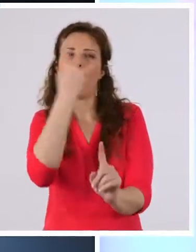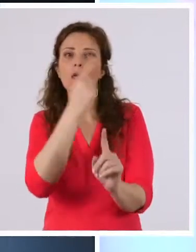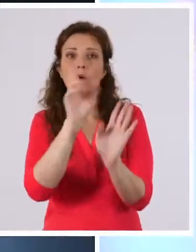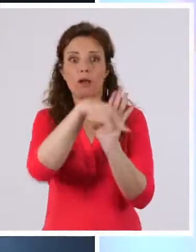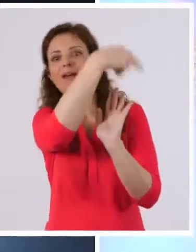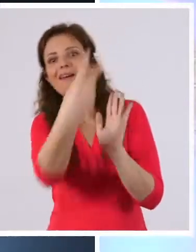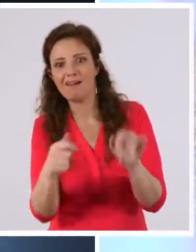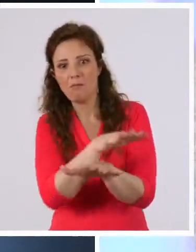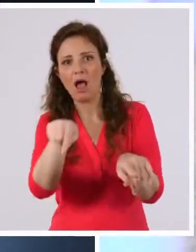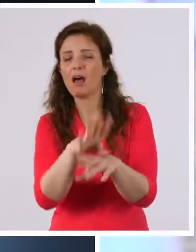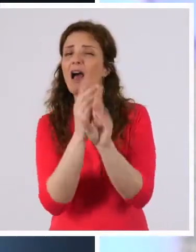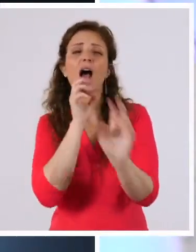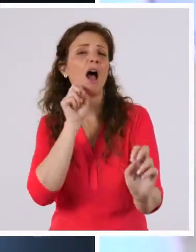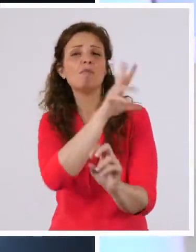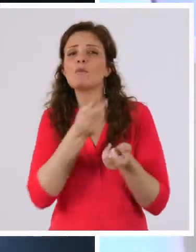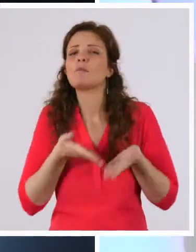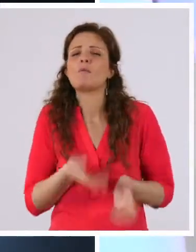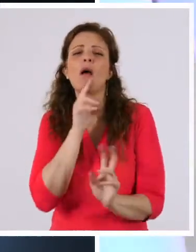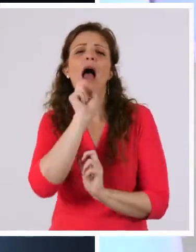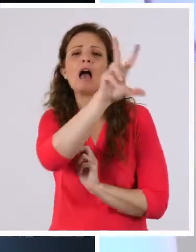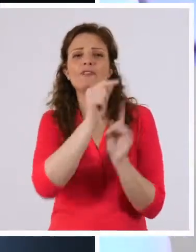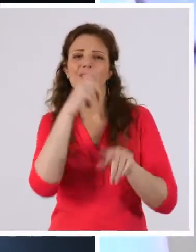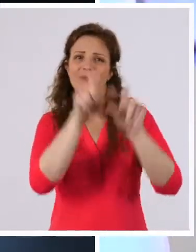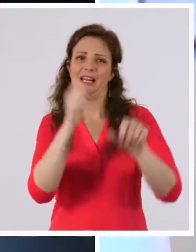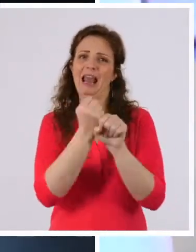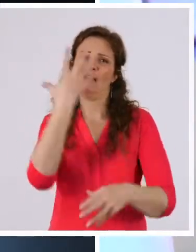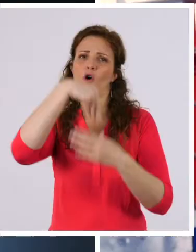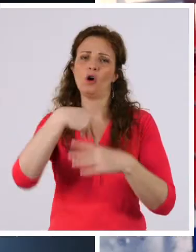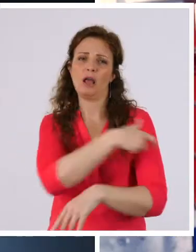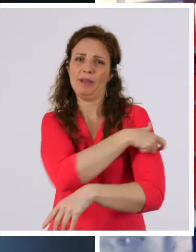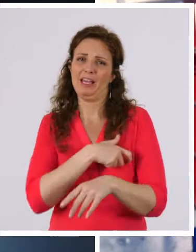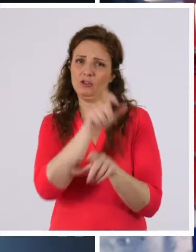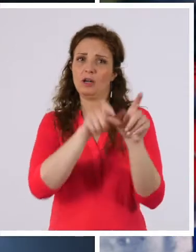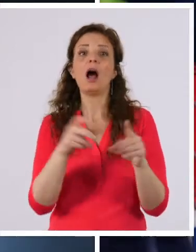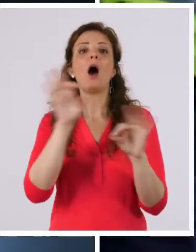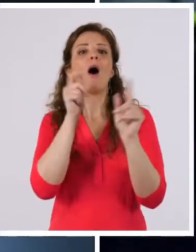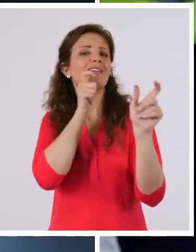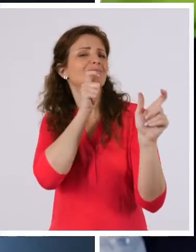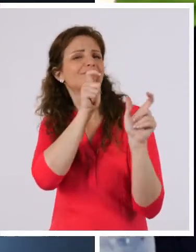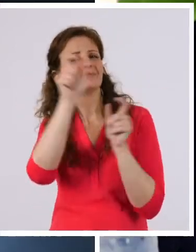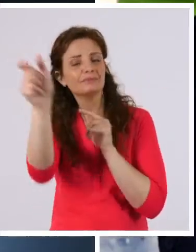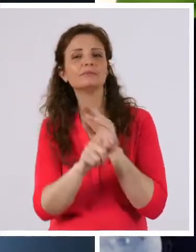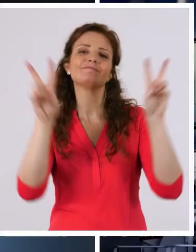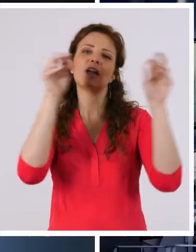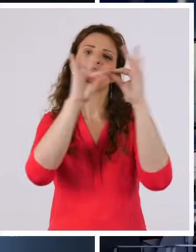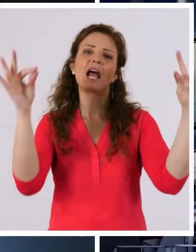please alert immediately the crew members or shout, "Man overboard!" to give the